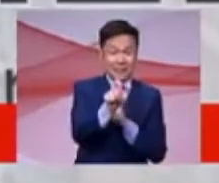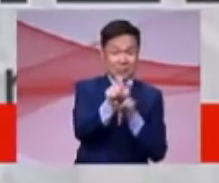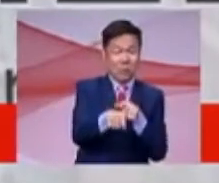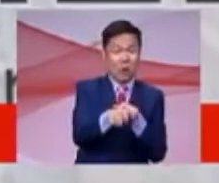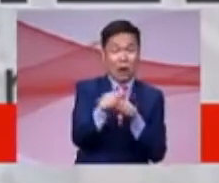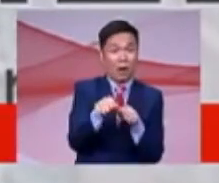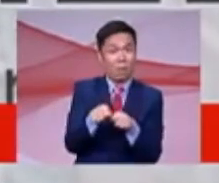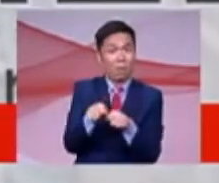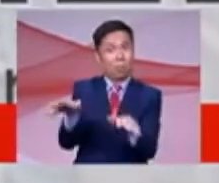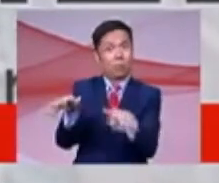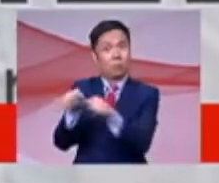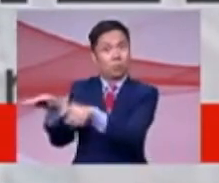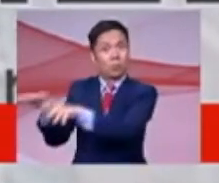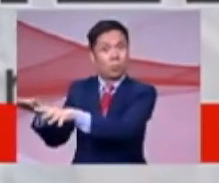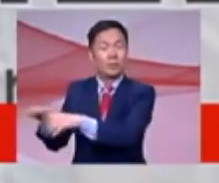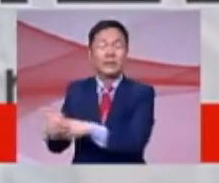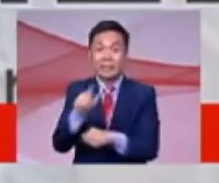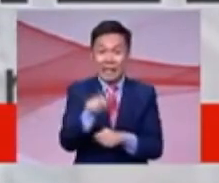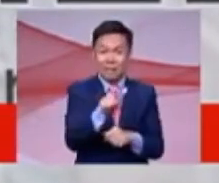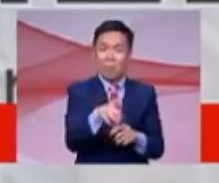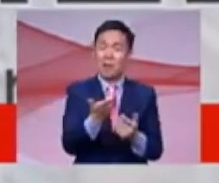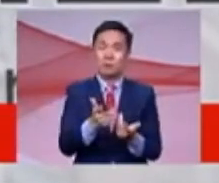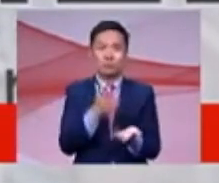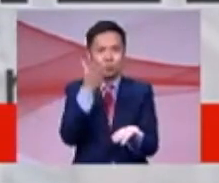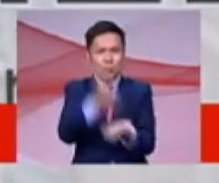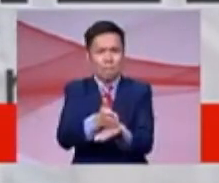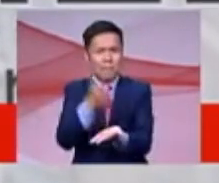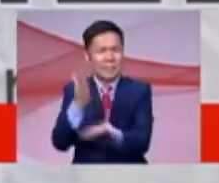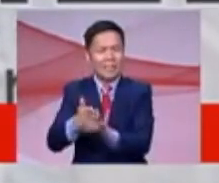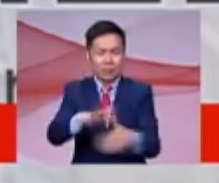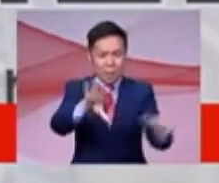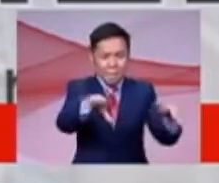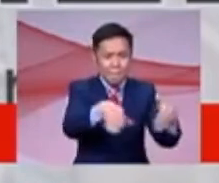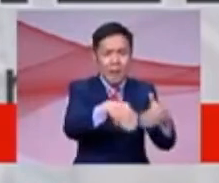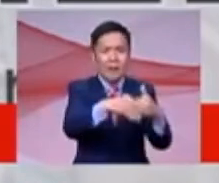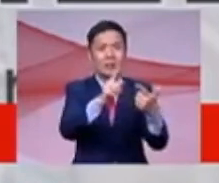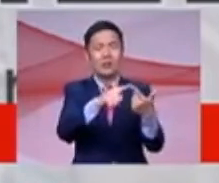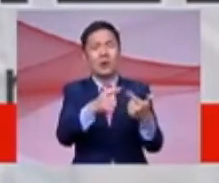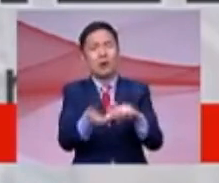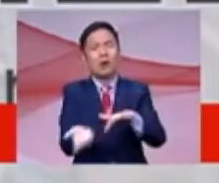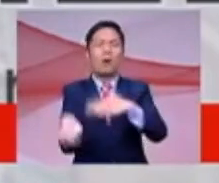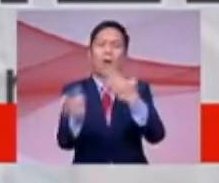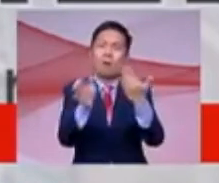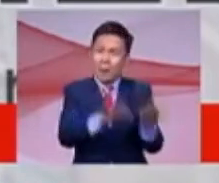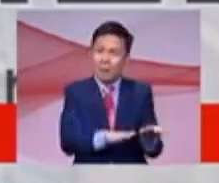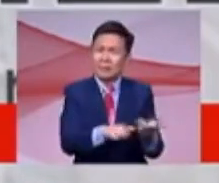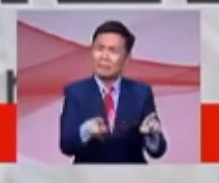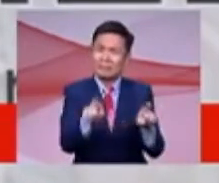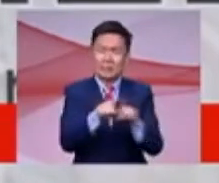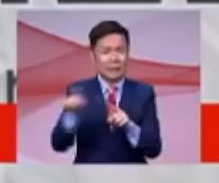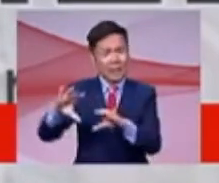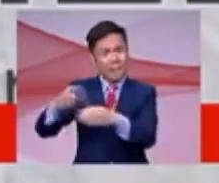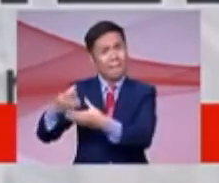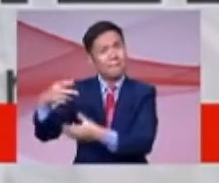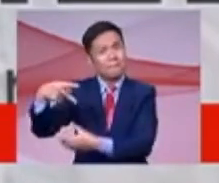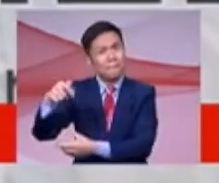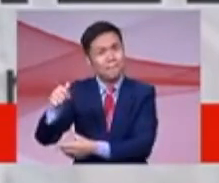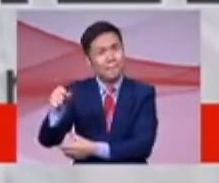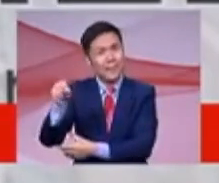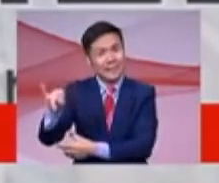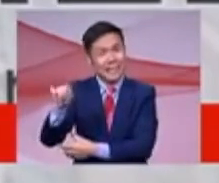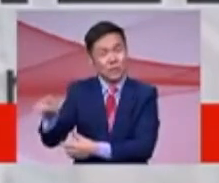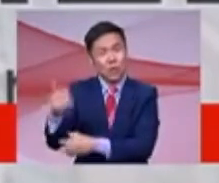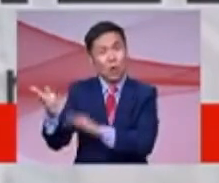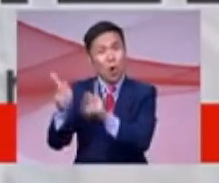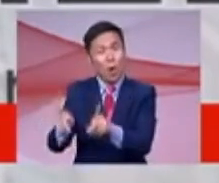event. So if we can avoid super spreader event in weddings, in funerals, funeral for example, in Cluster Pasai, this is a super